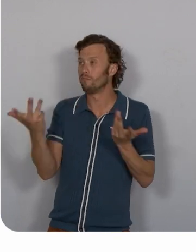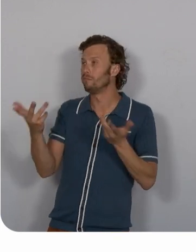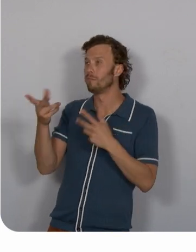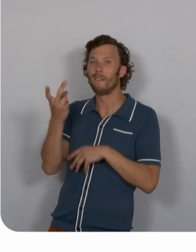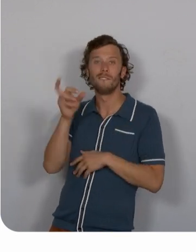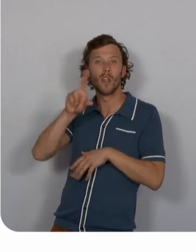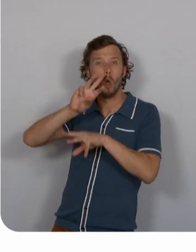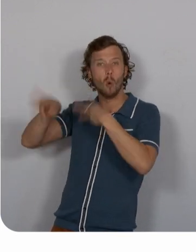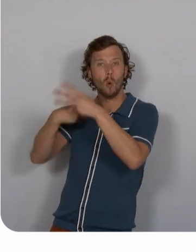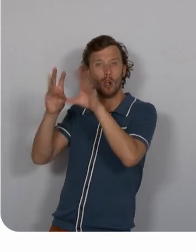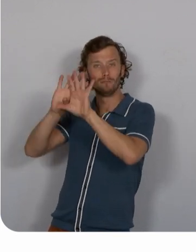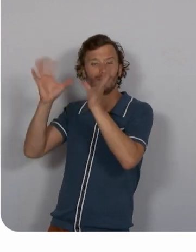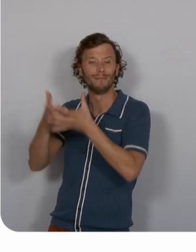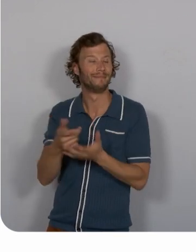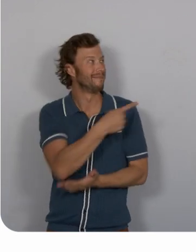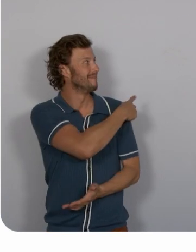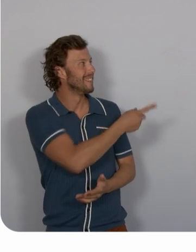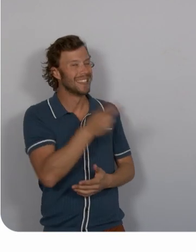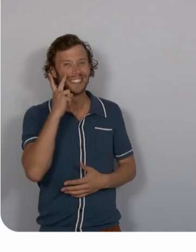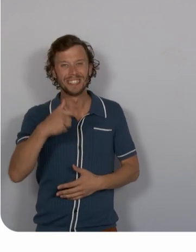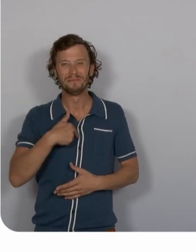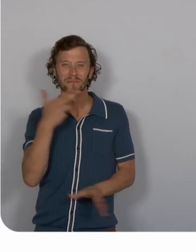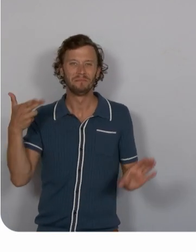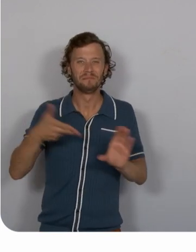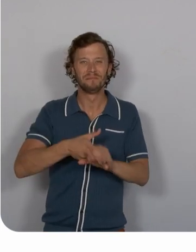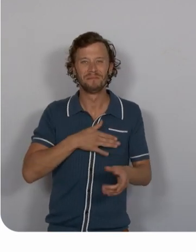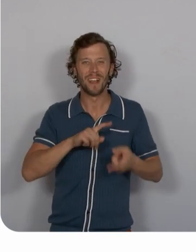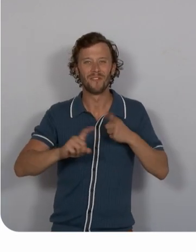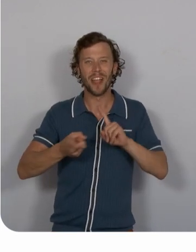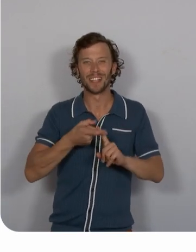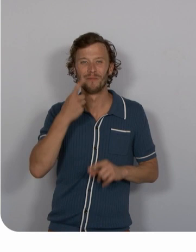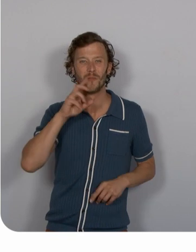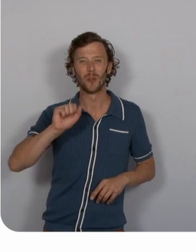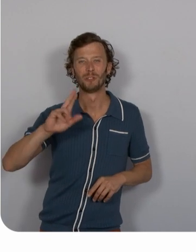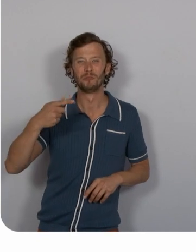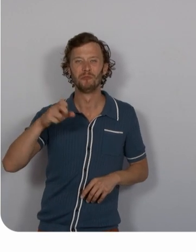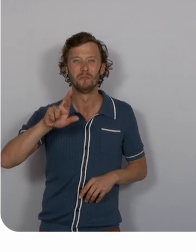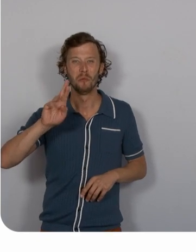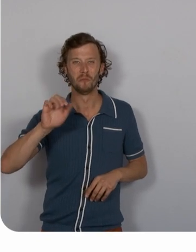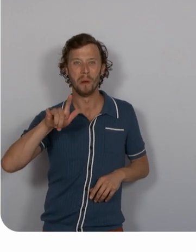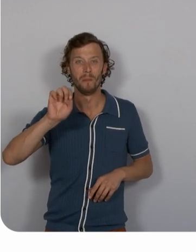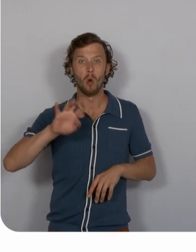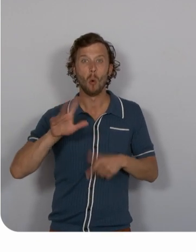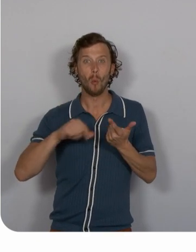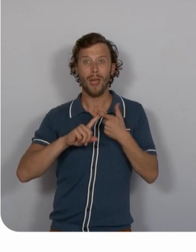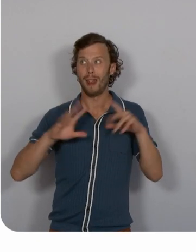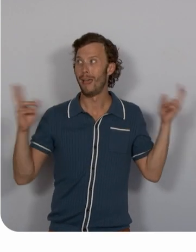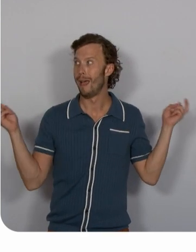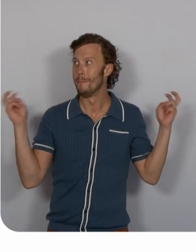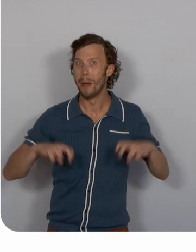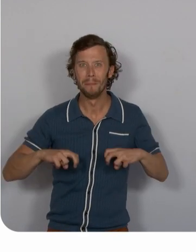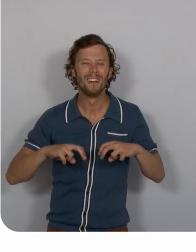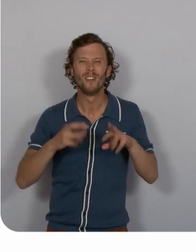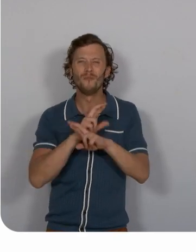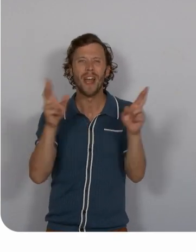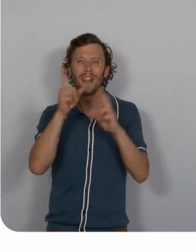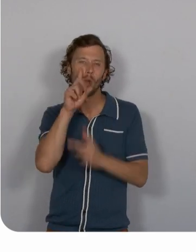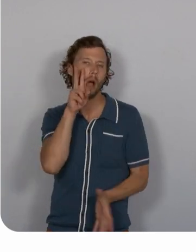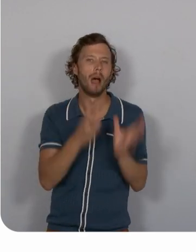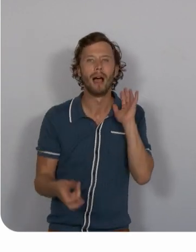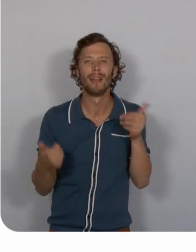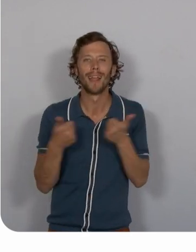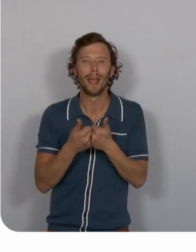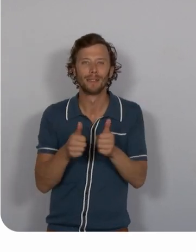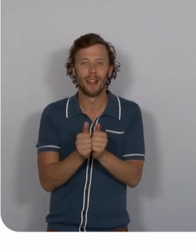Rumble session. Once we're all together, it's easy to jump straight into the game. Obviously, my avatar with